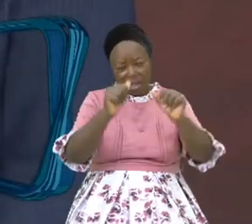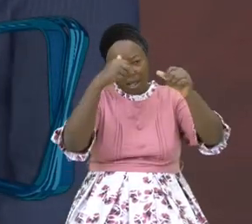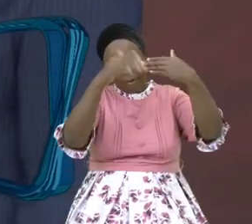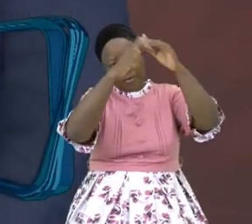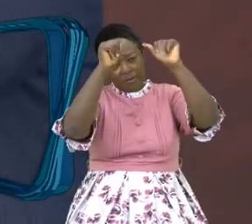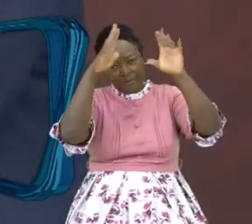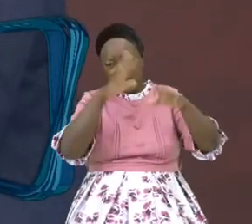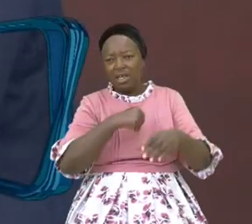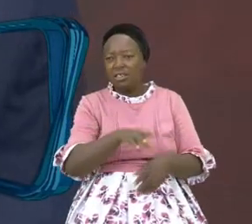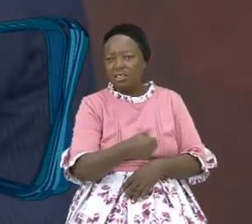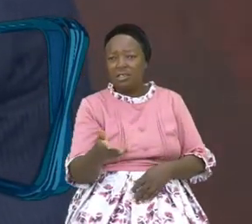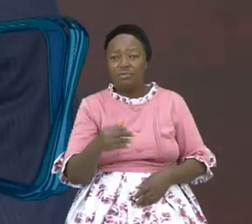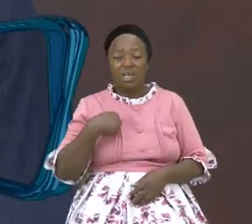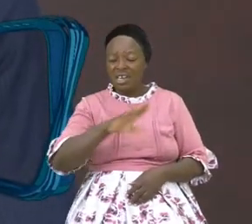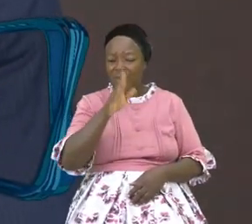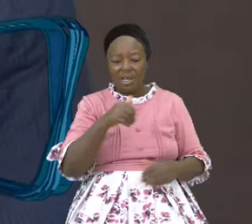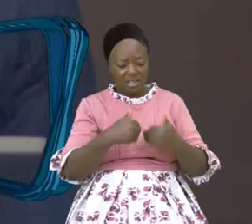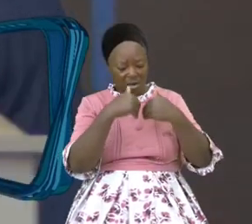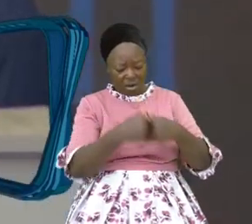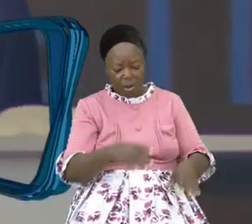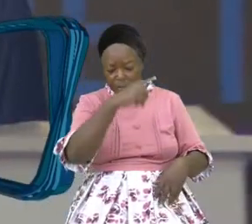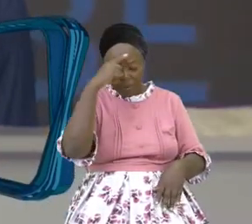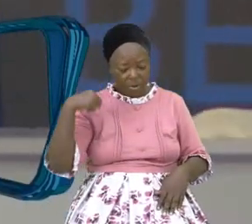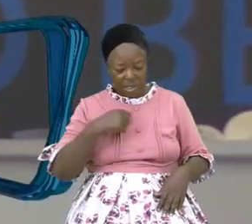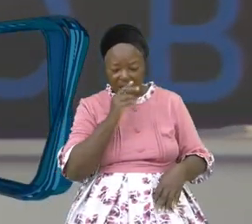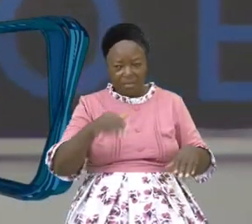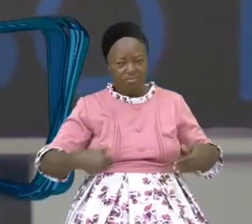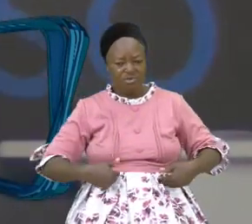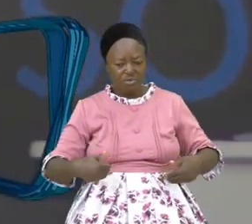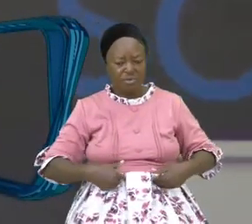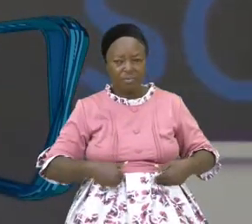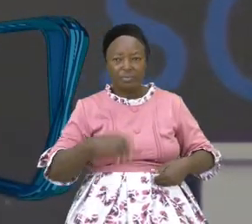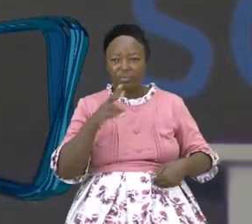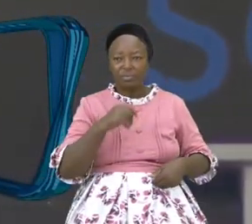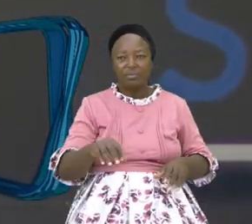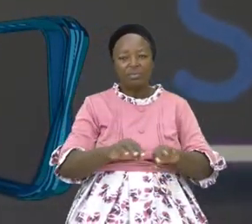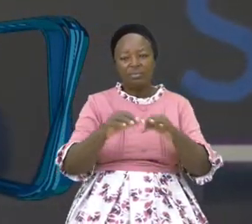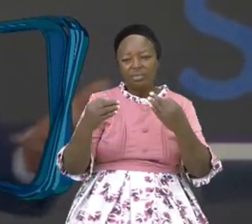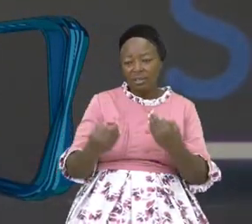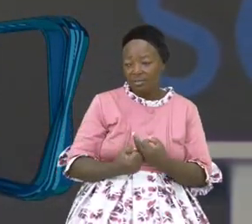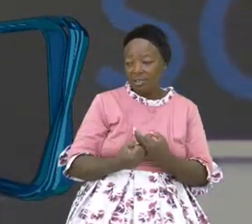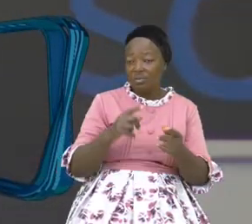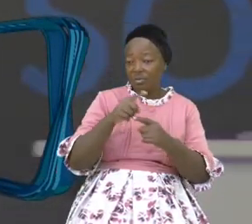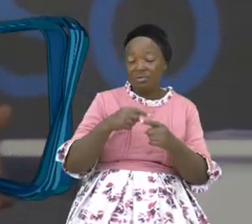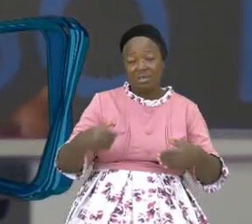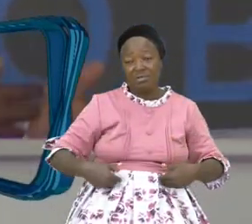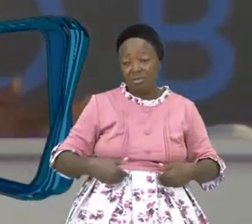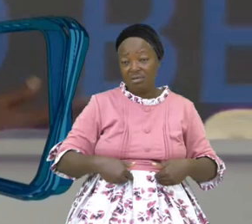at a loss, because I am young. You're in the family, though you are young.